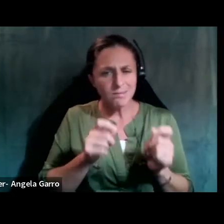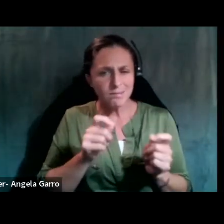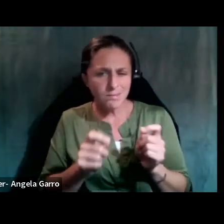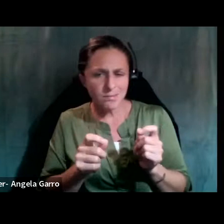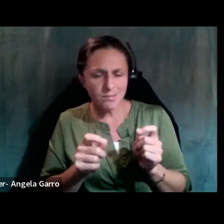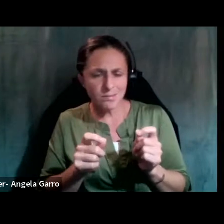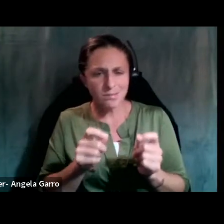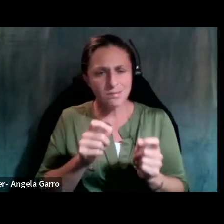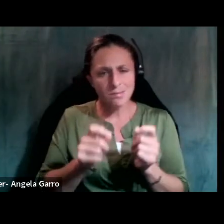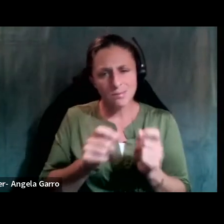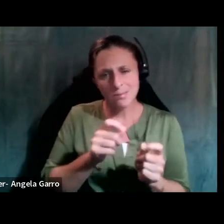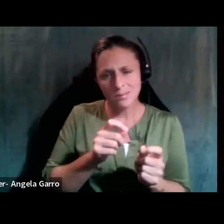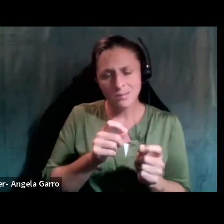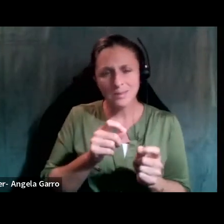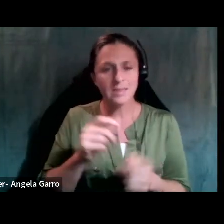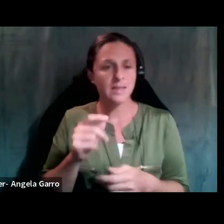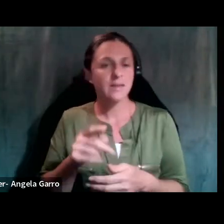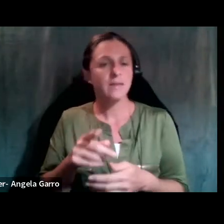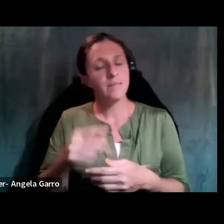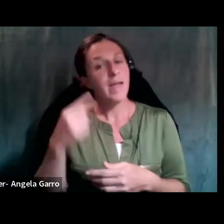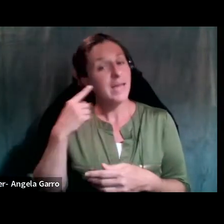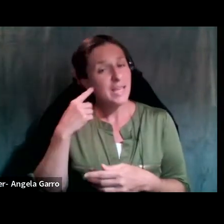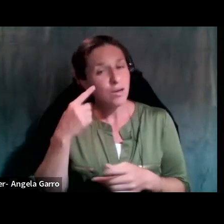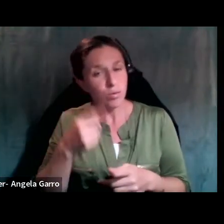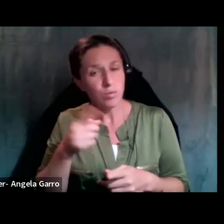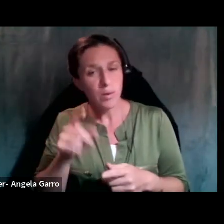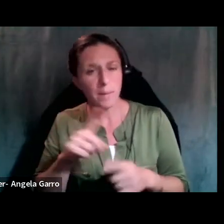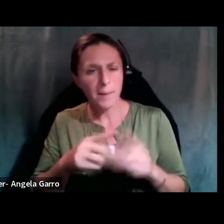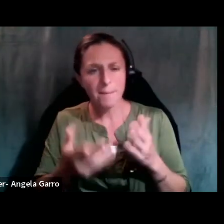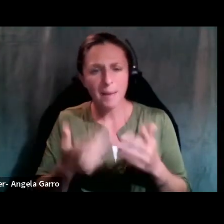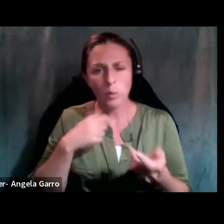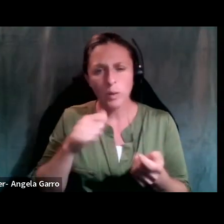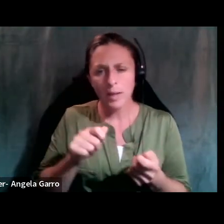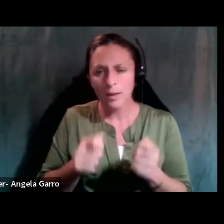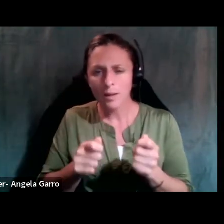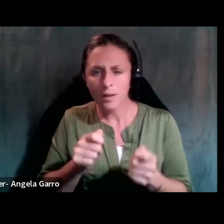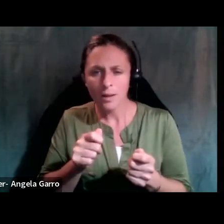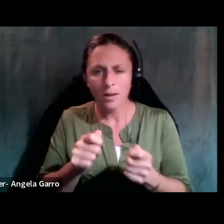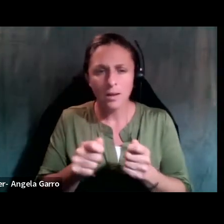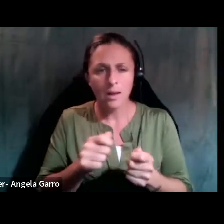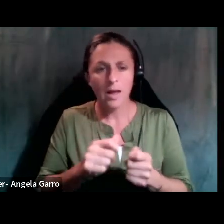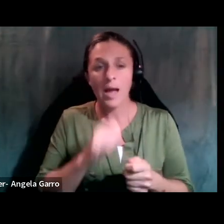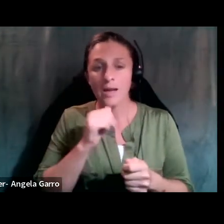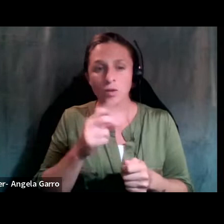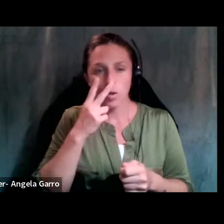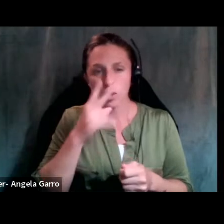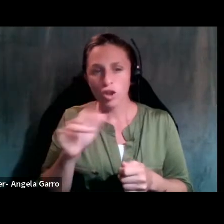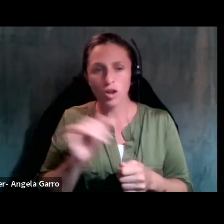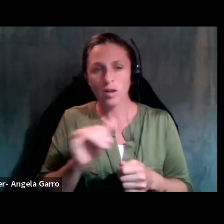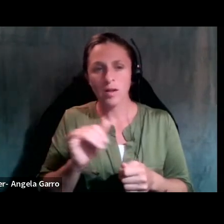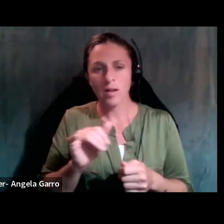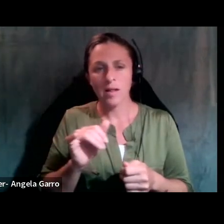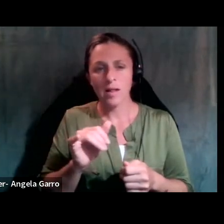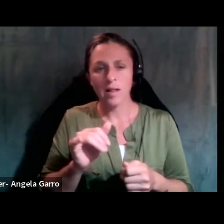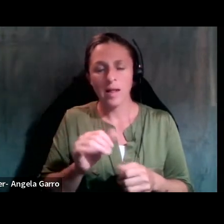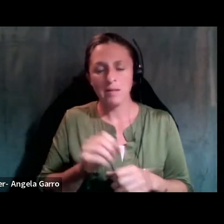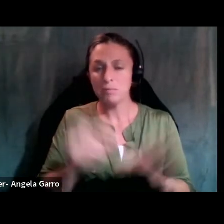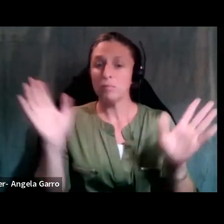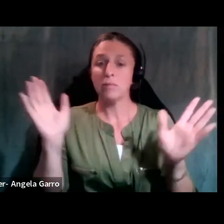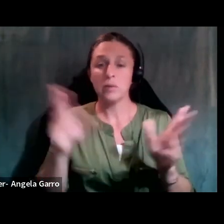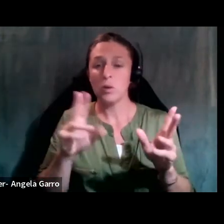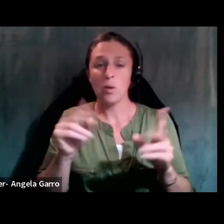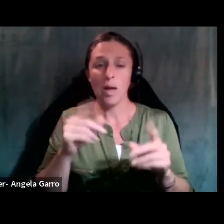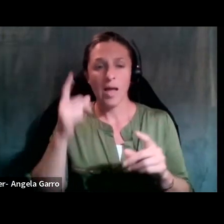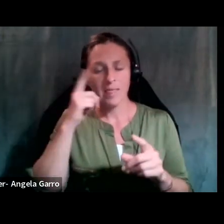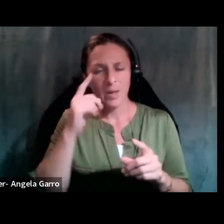this way? Because I hear what you're saying, but maybe we can do this a little bit. It's just, so I don't look at it as like blowing out Yes. I think it's just more of